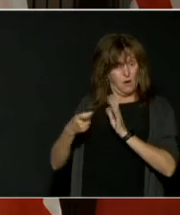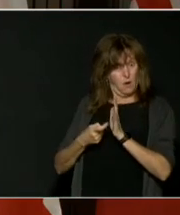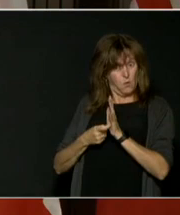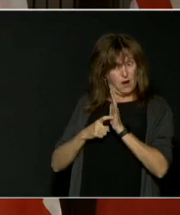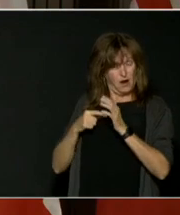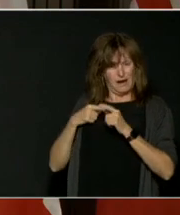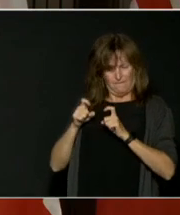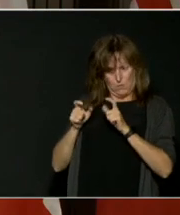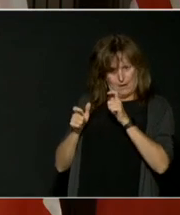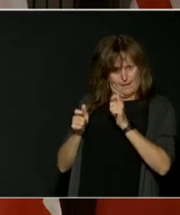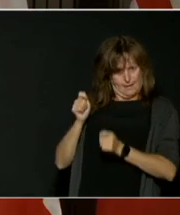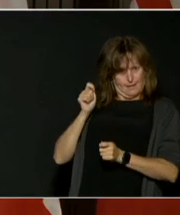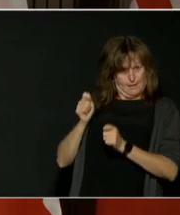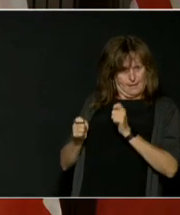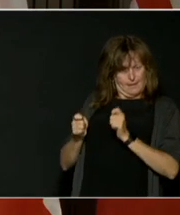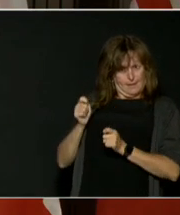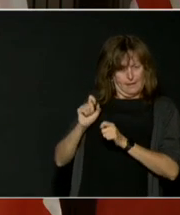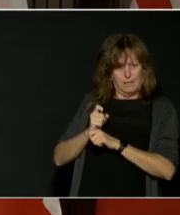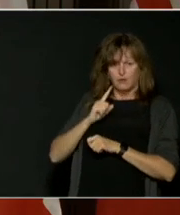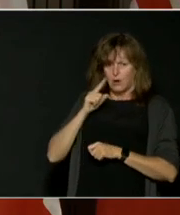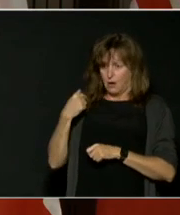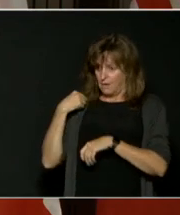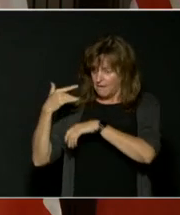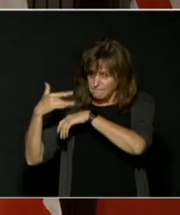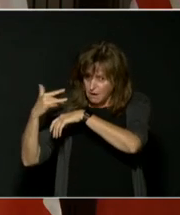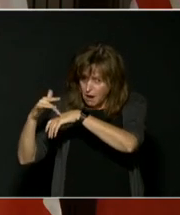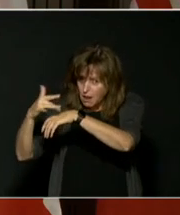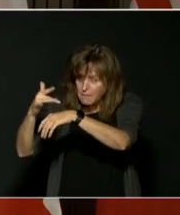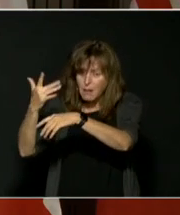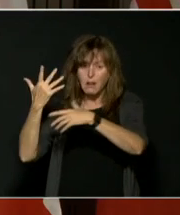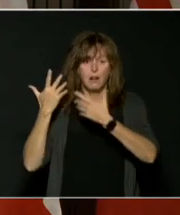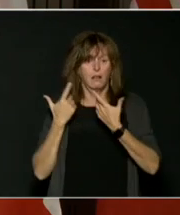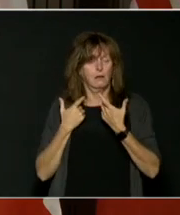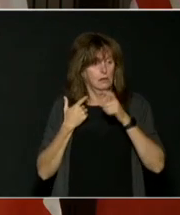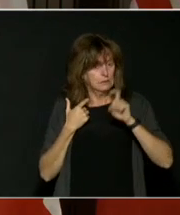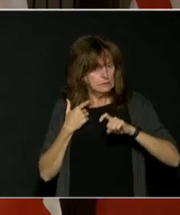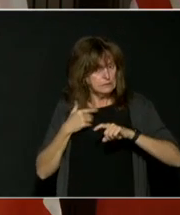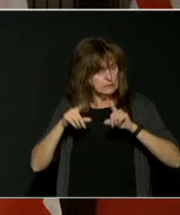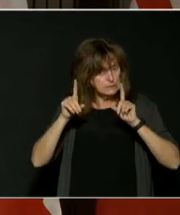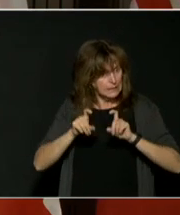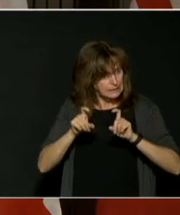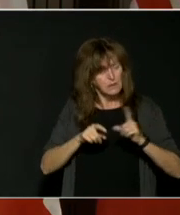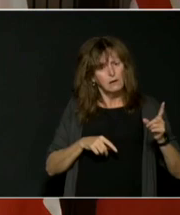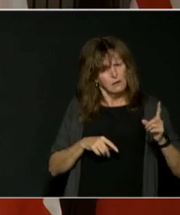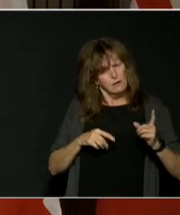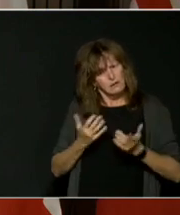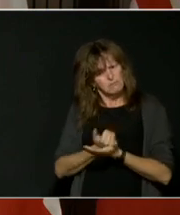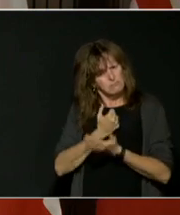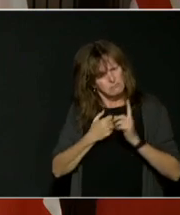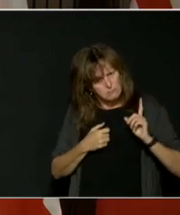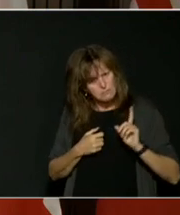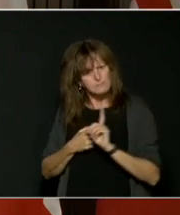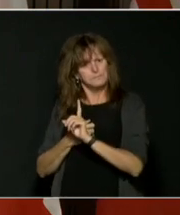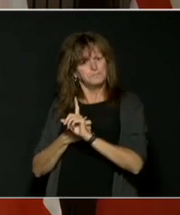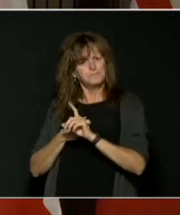capacity is available for those who need it most, and that will help us to slow the spread of